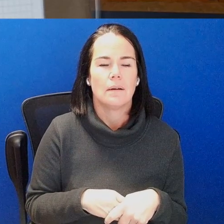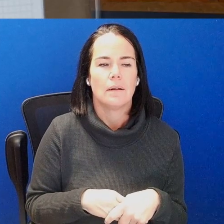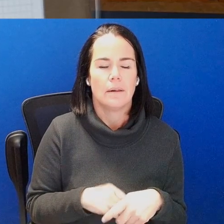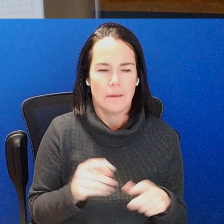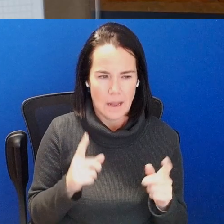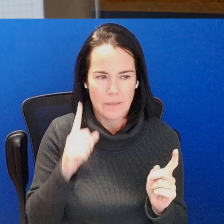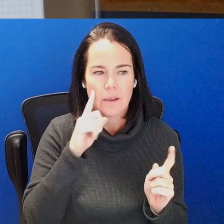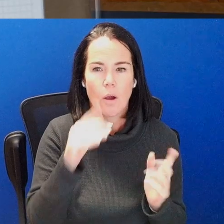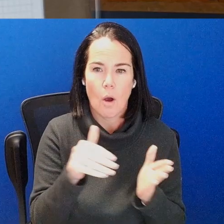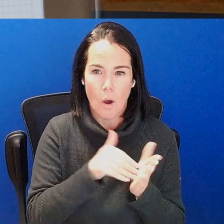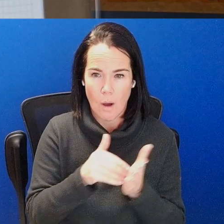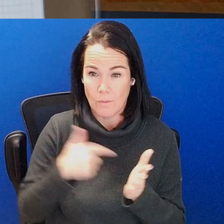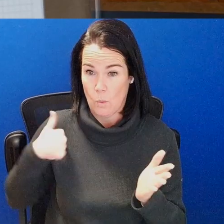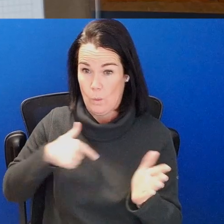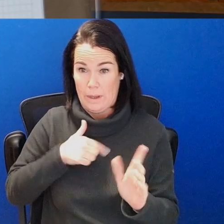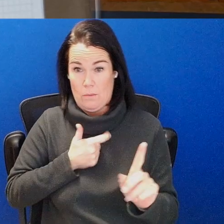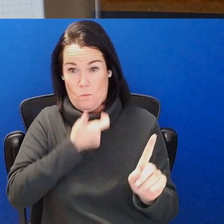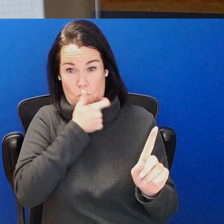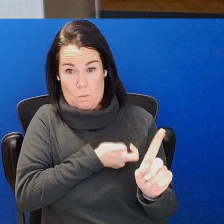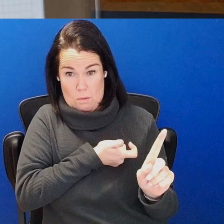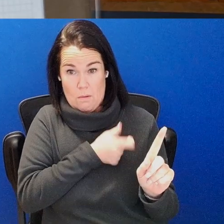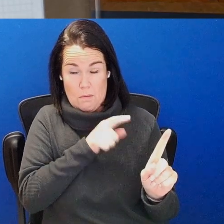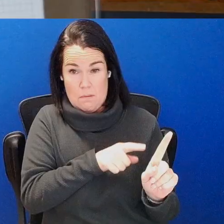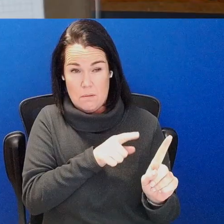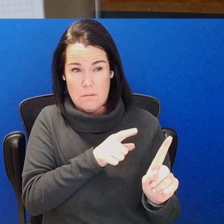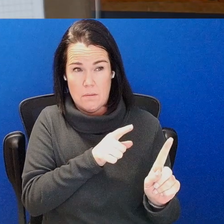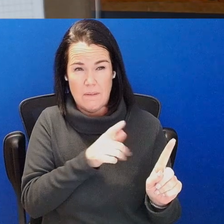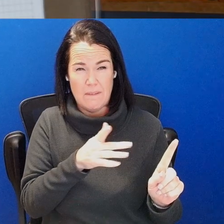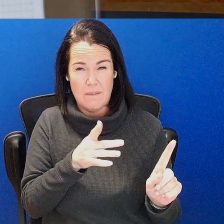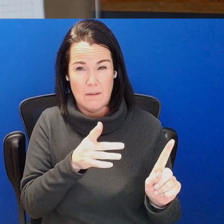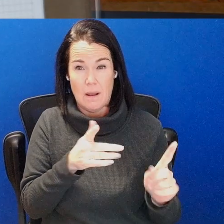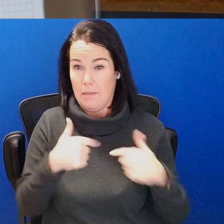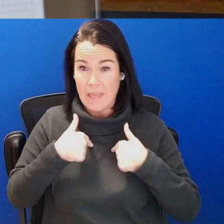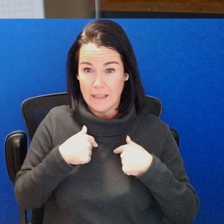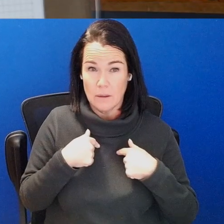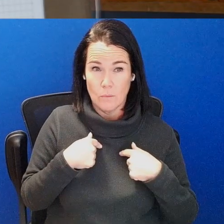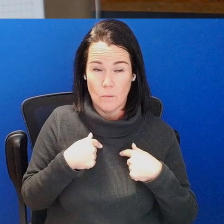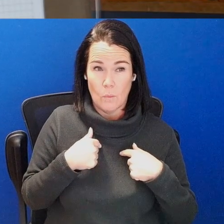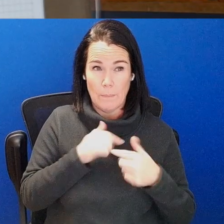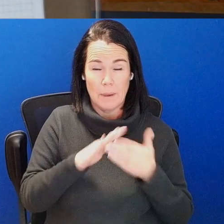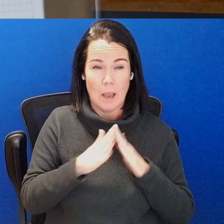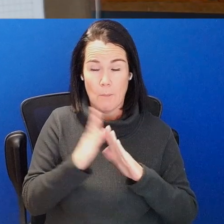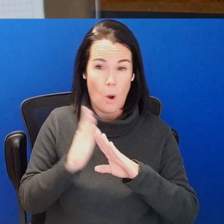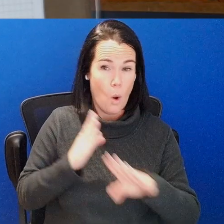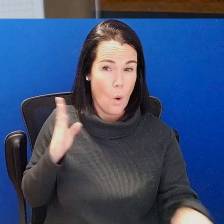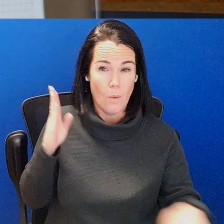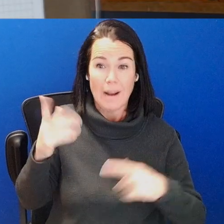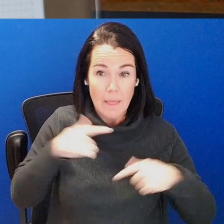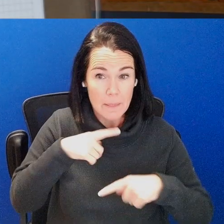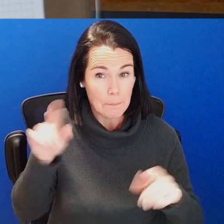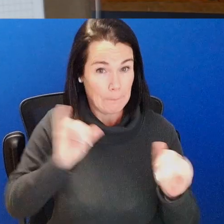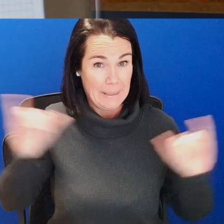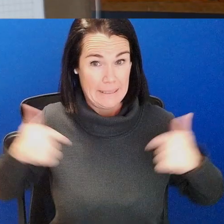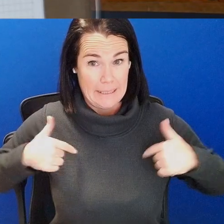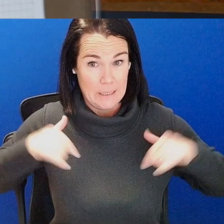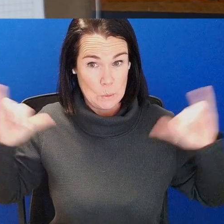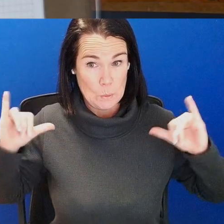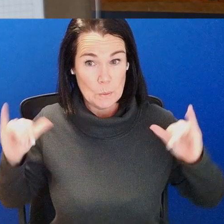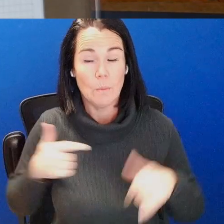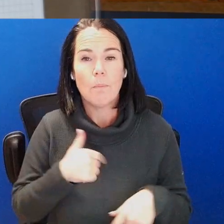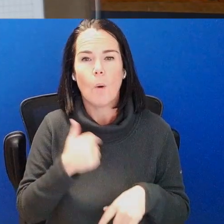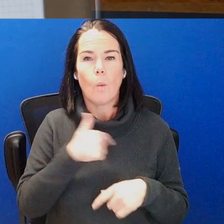And I think we oftentimes get overly, including myself,